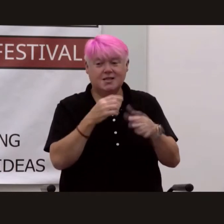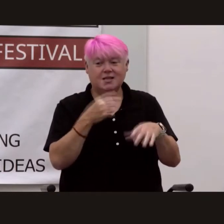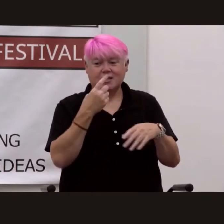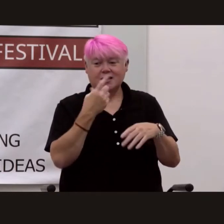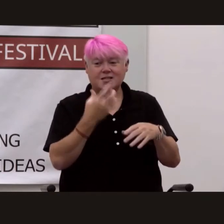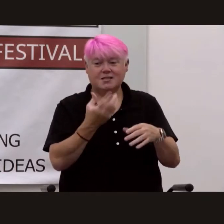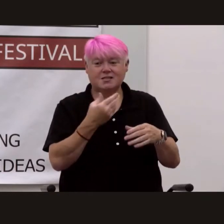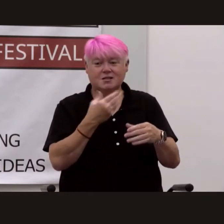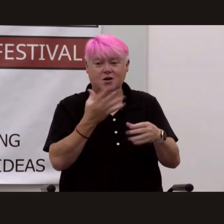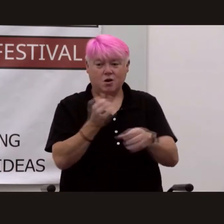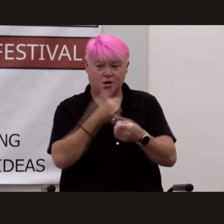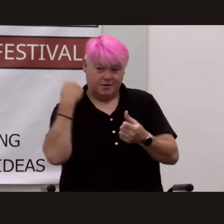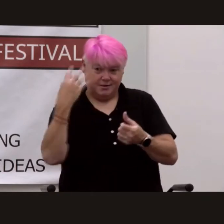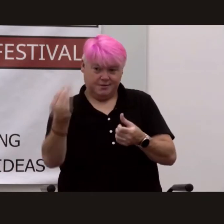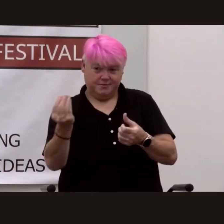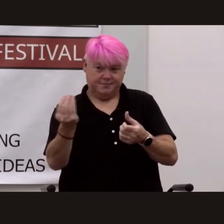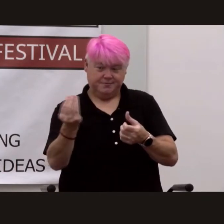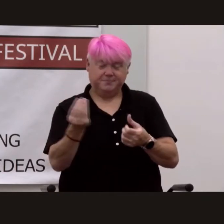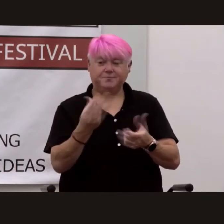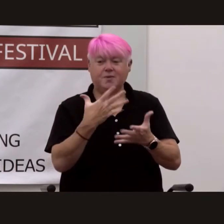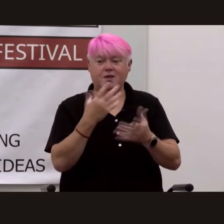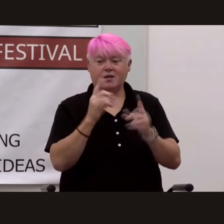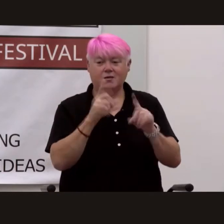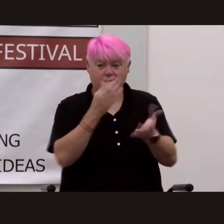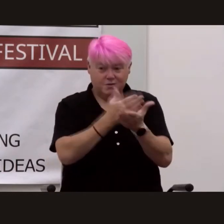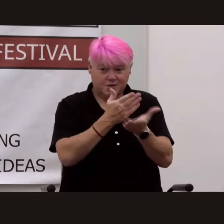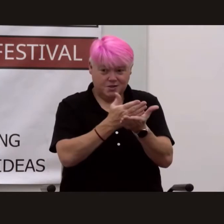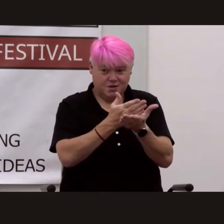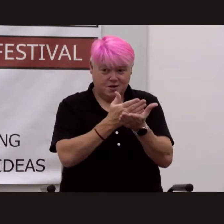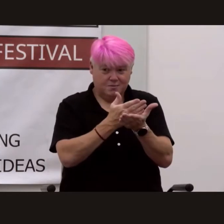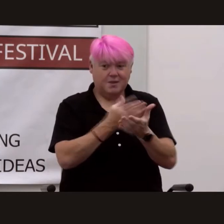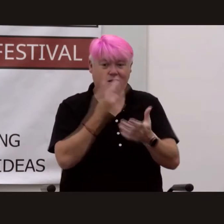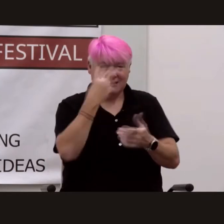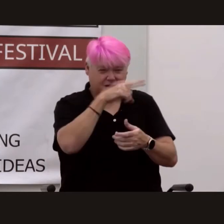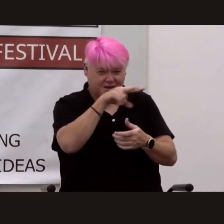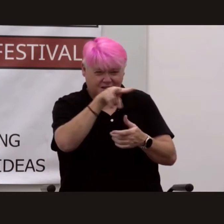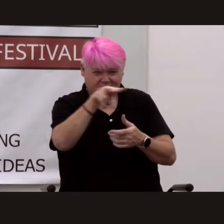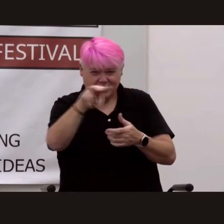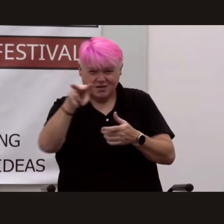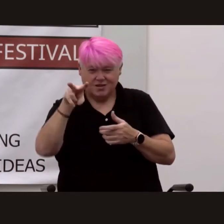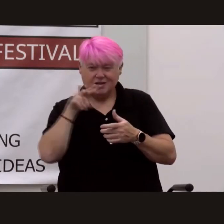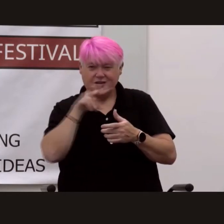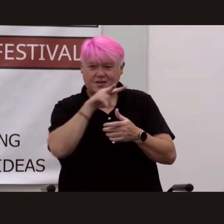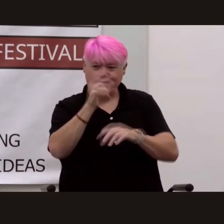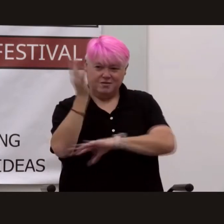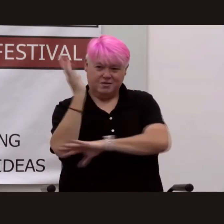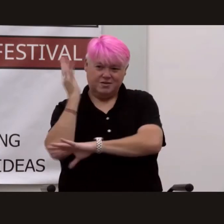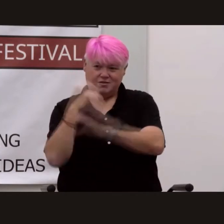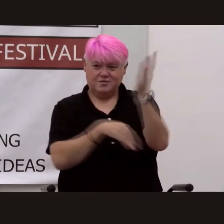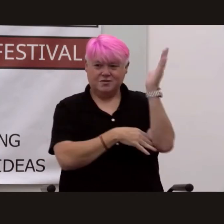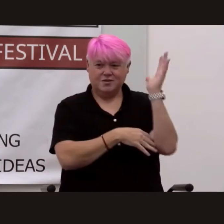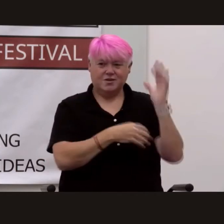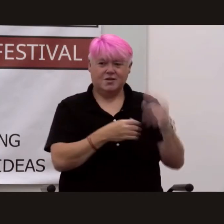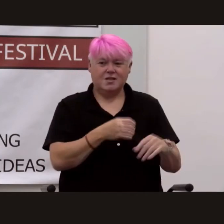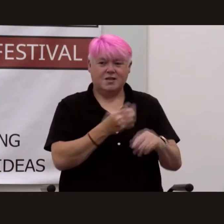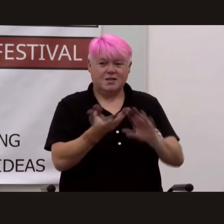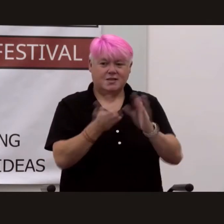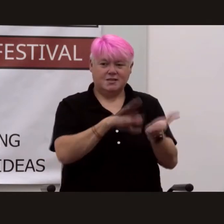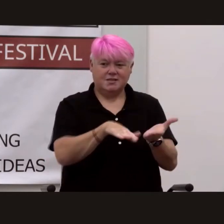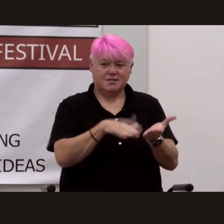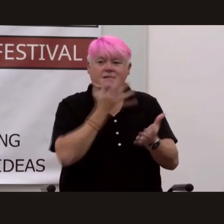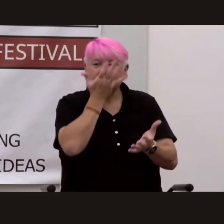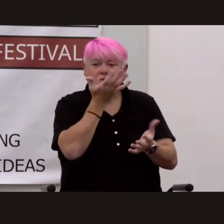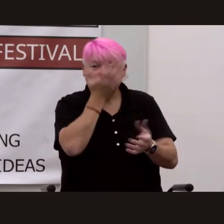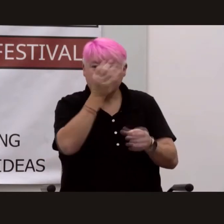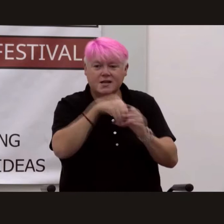him. Stuttering to a stop, the boy gazed through the lattice of his fingers at the dead grass bending into the